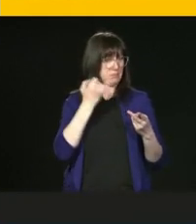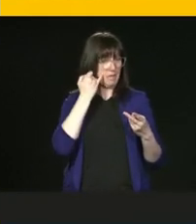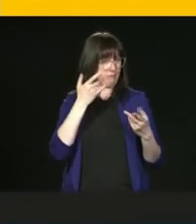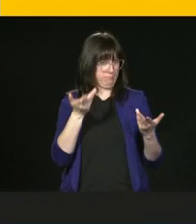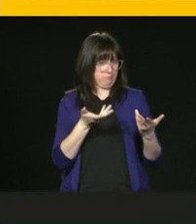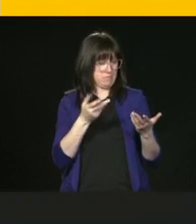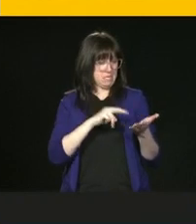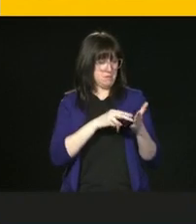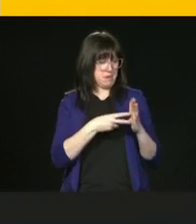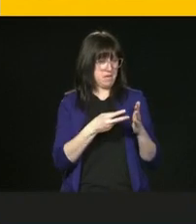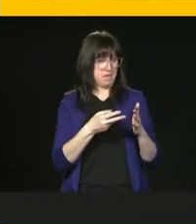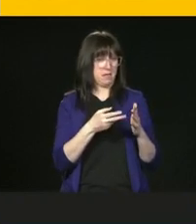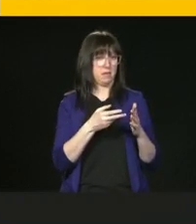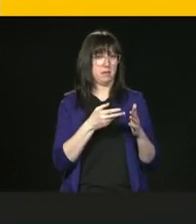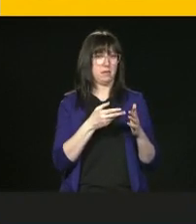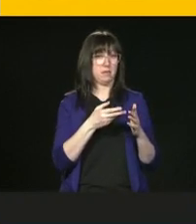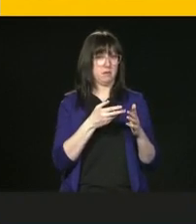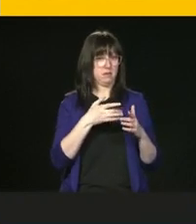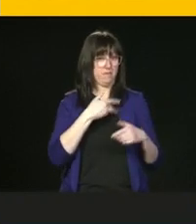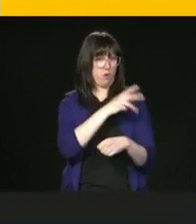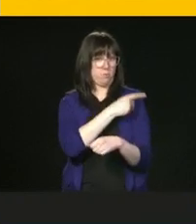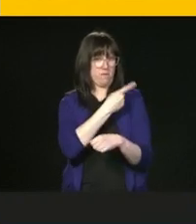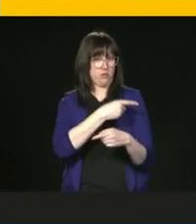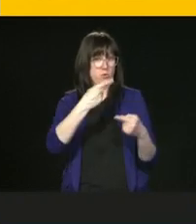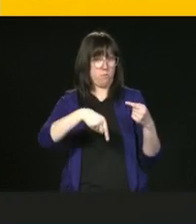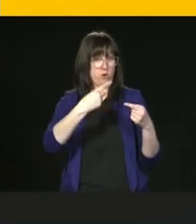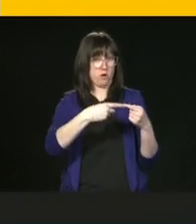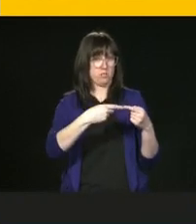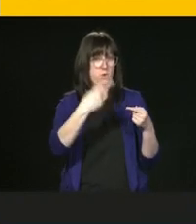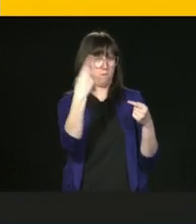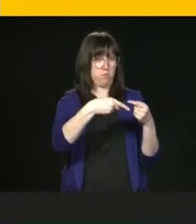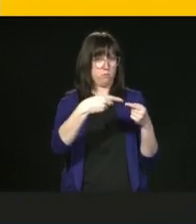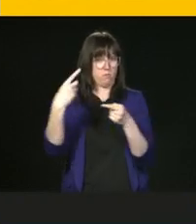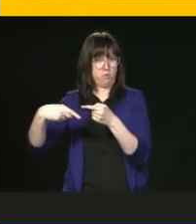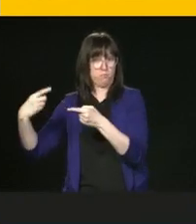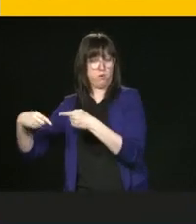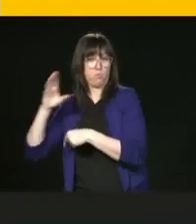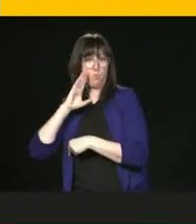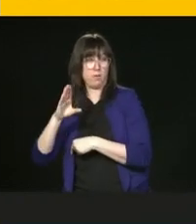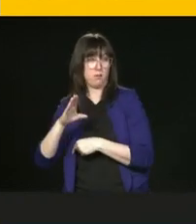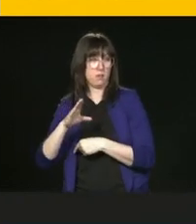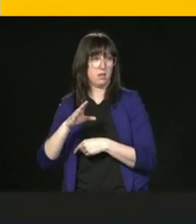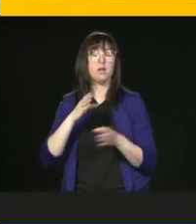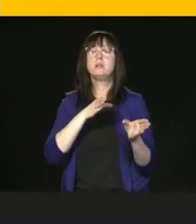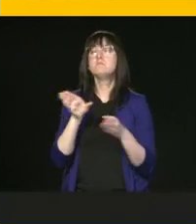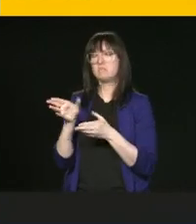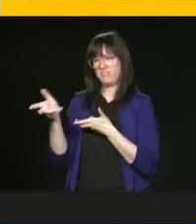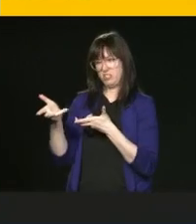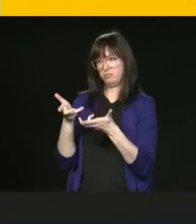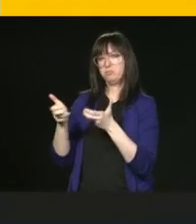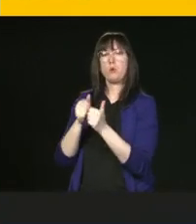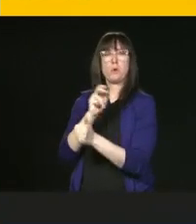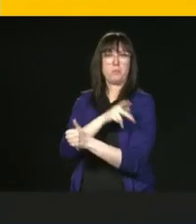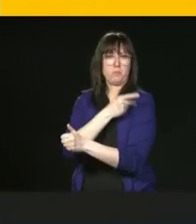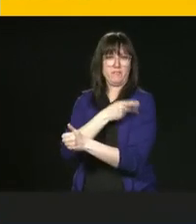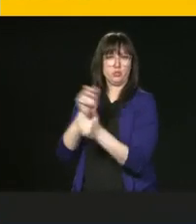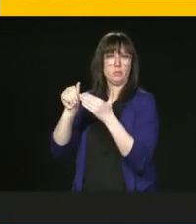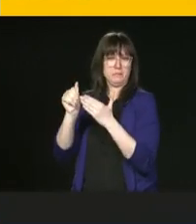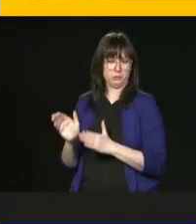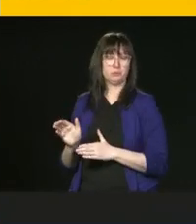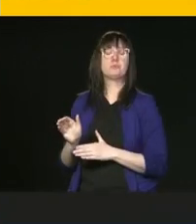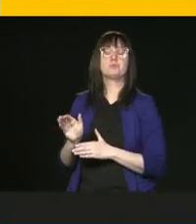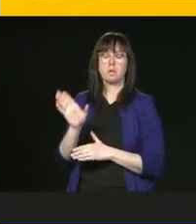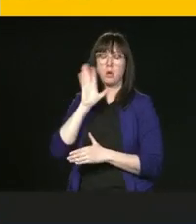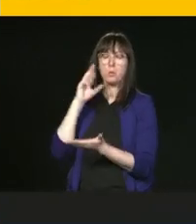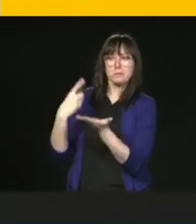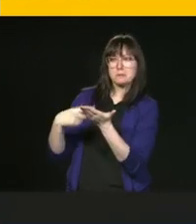the so-called borders between the provinces should perhaps be closed? Will you be discussing that with the premiers? Yes, we